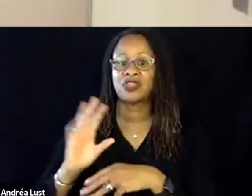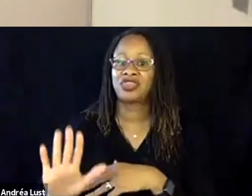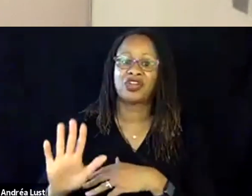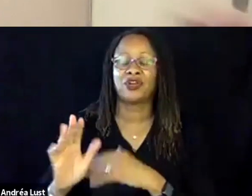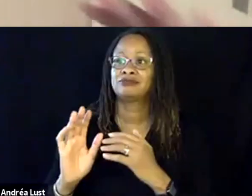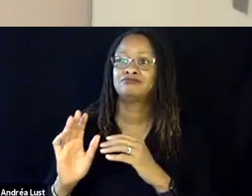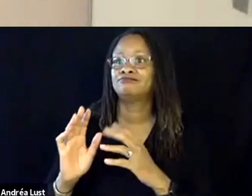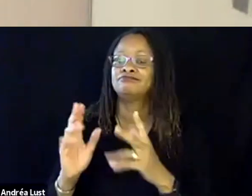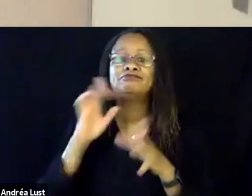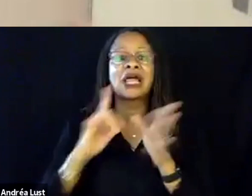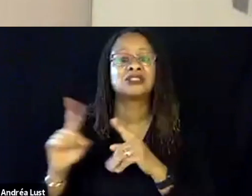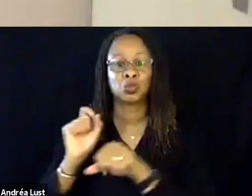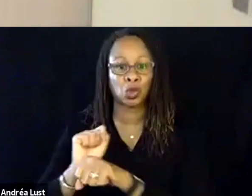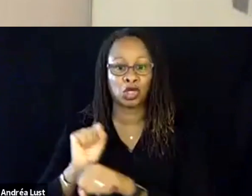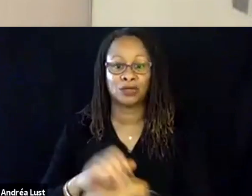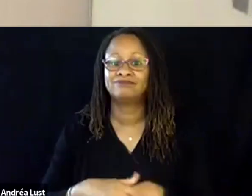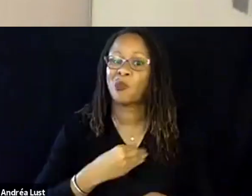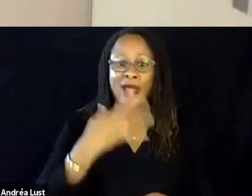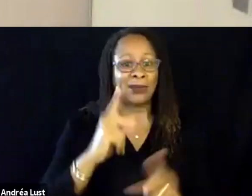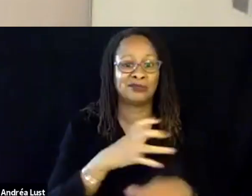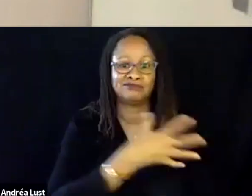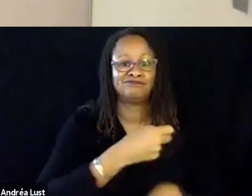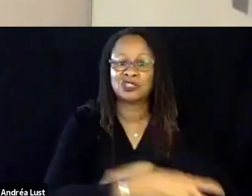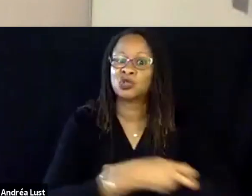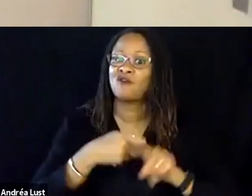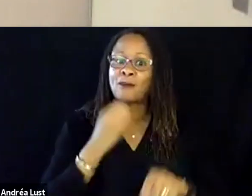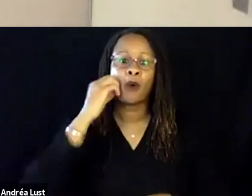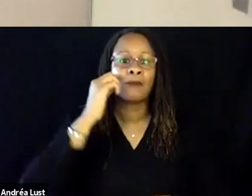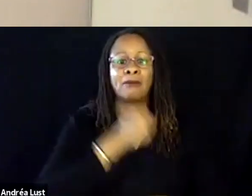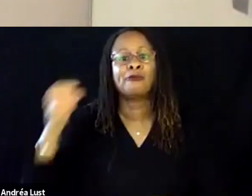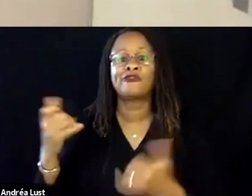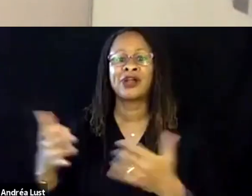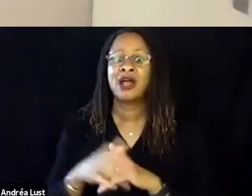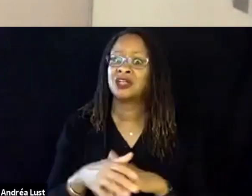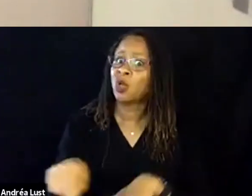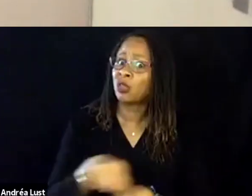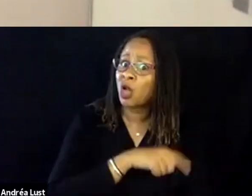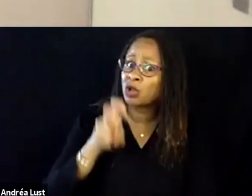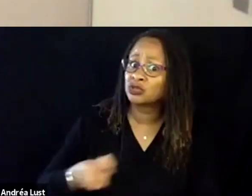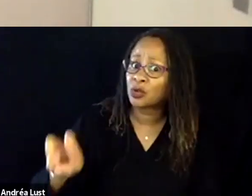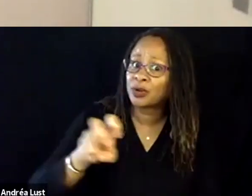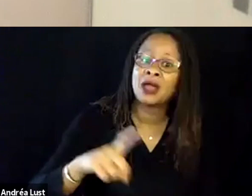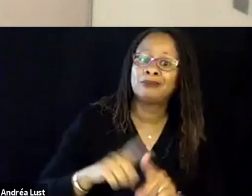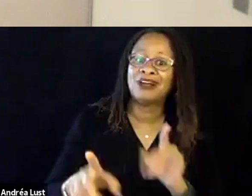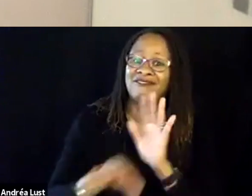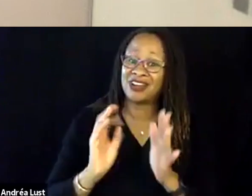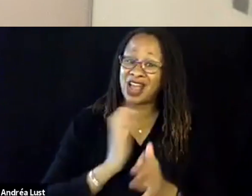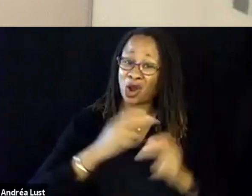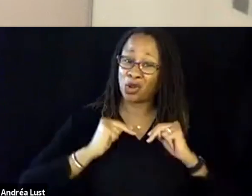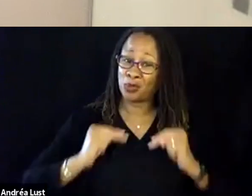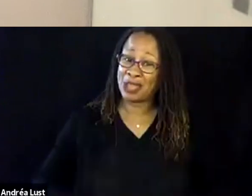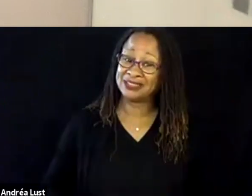long journey to this point, but I think in finding our own humanity,